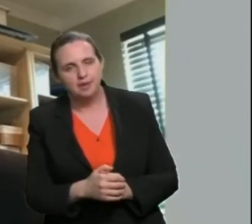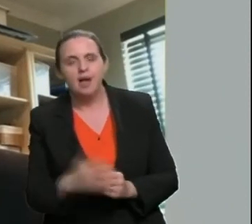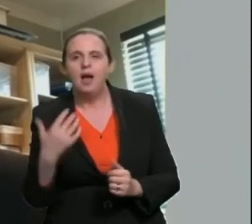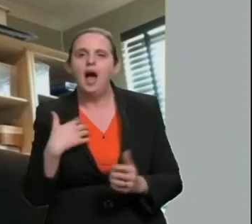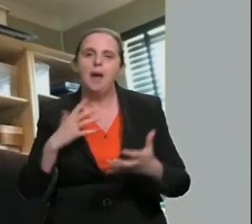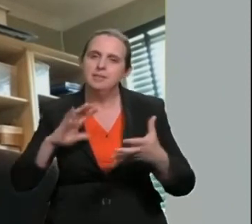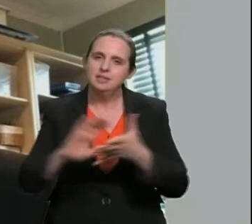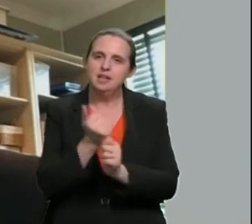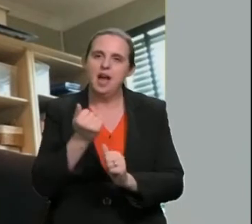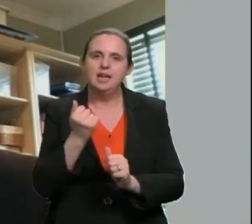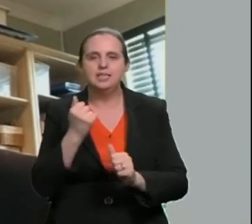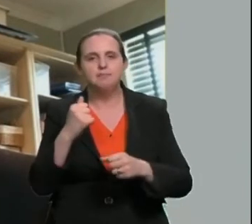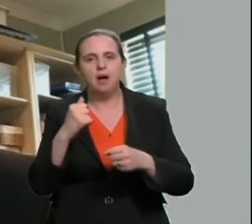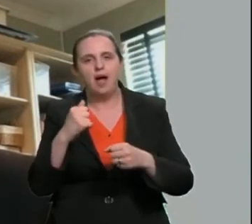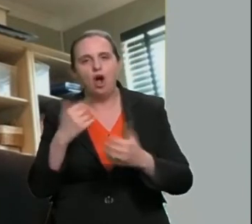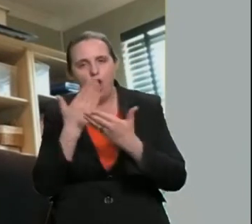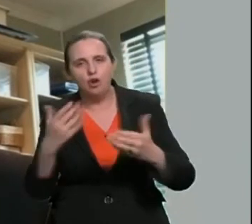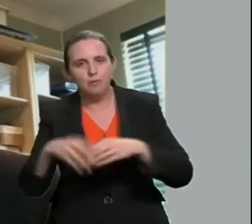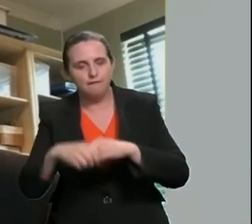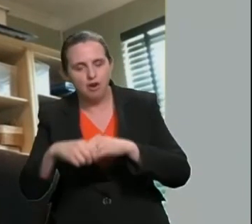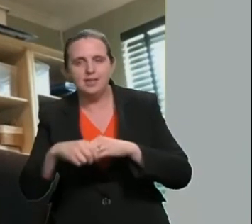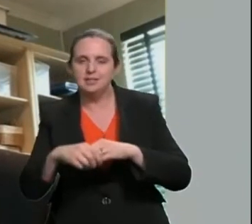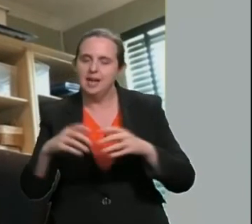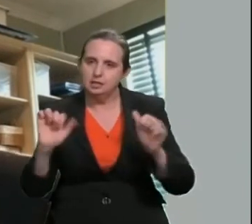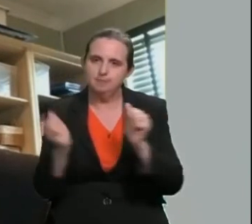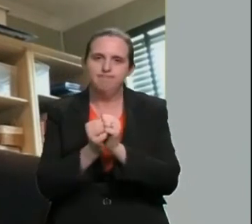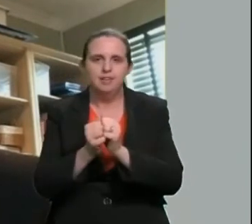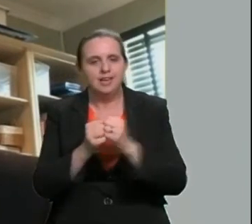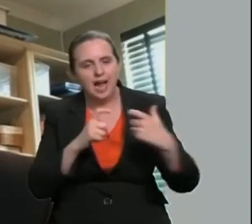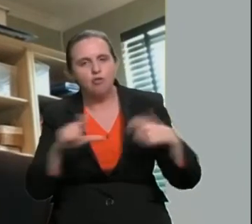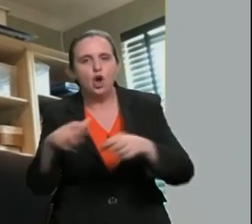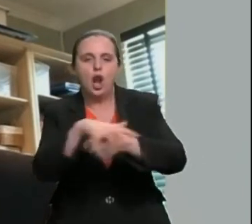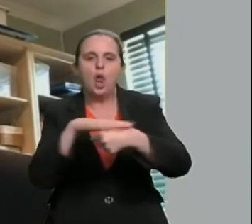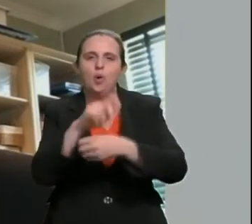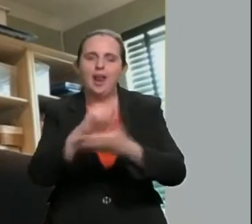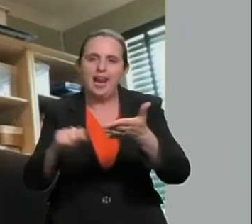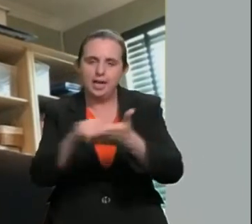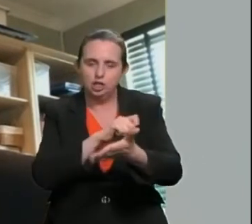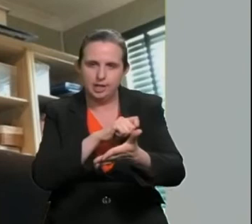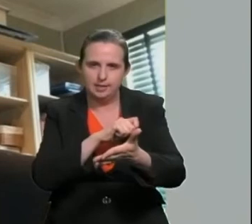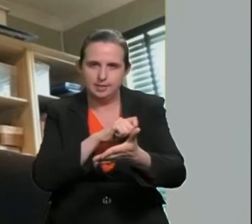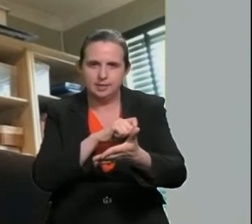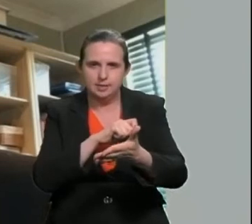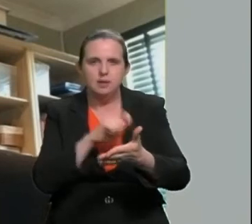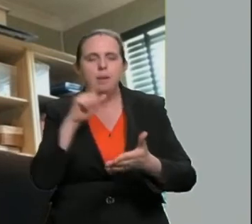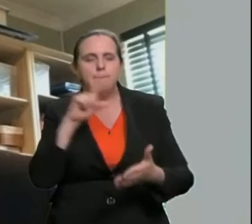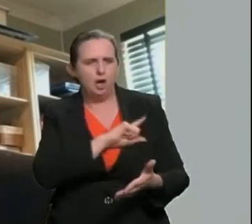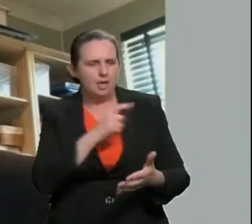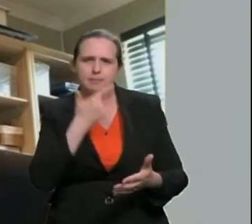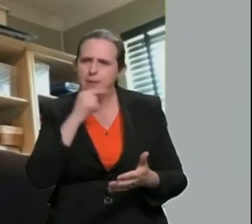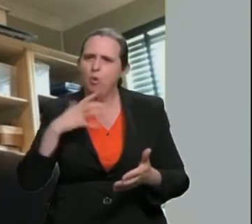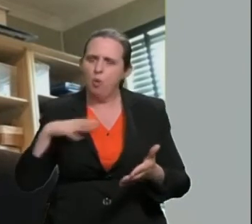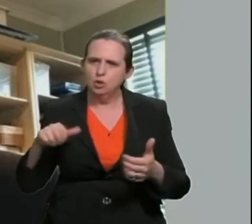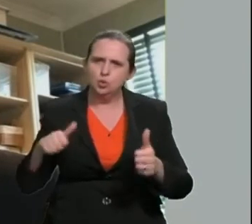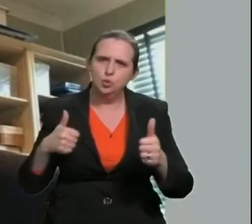by pushing ahead with local elections. But here in the land of King Alfred, the people desperately want to give their verdict on Somerset County Council, which